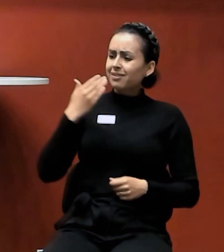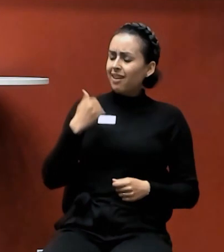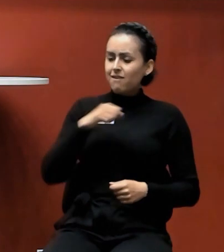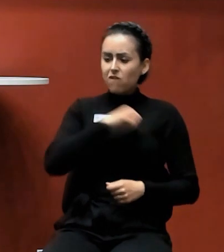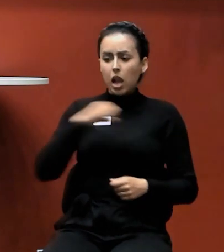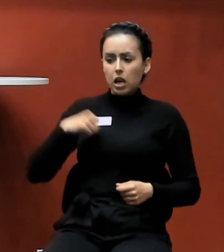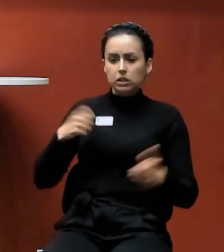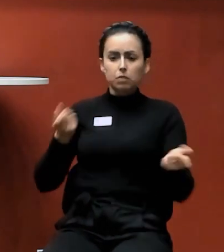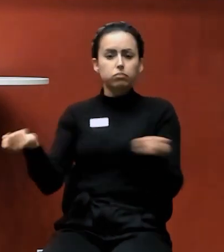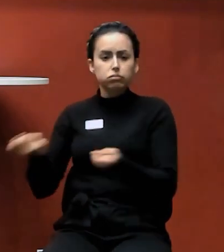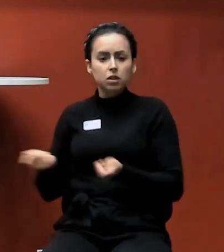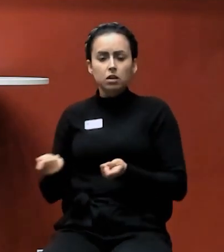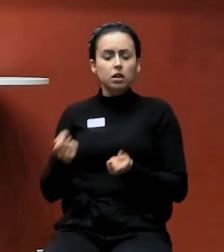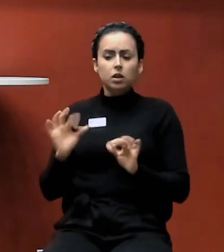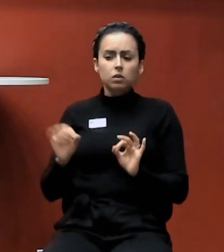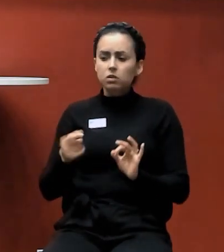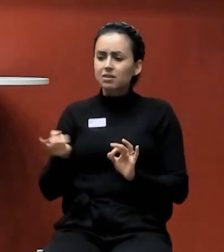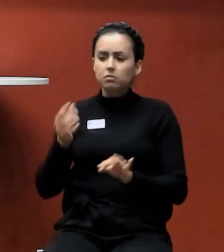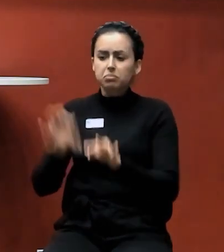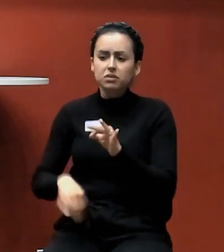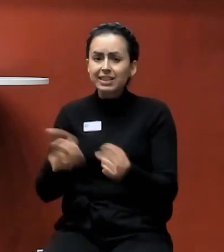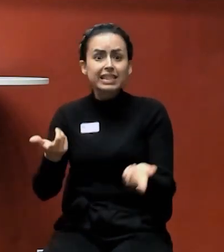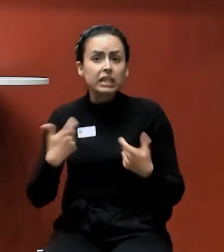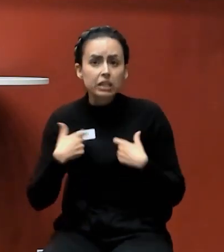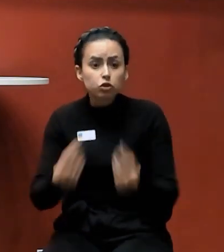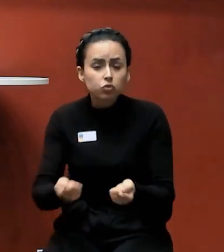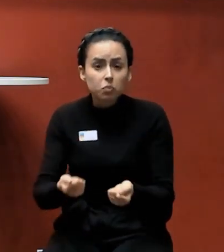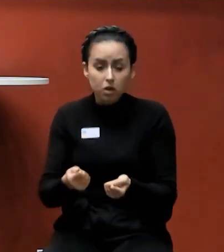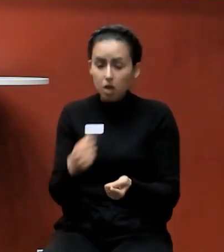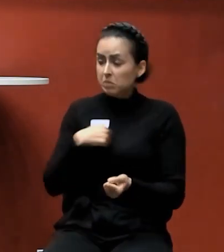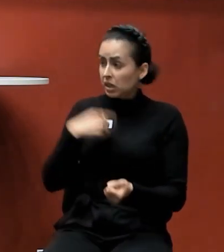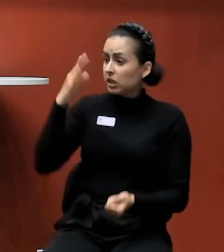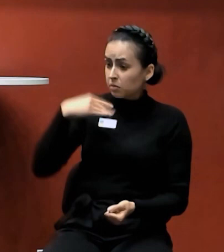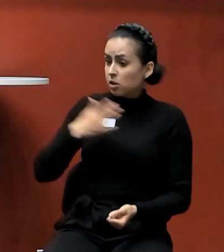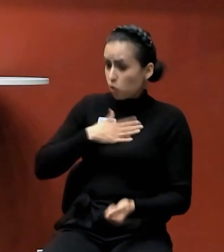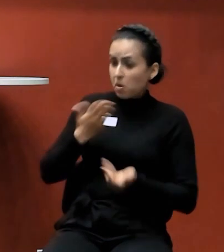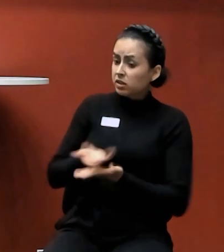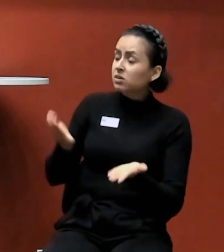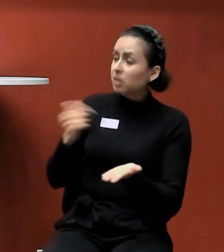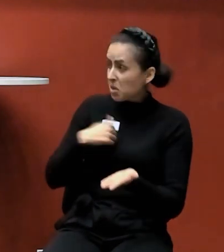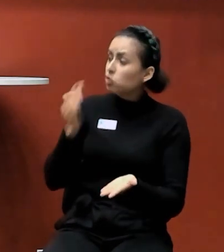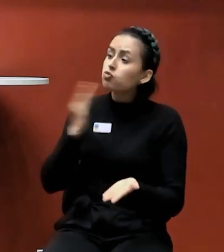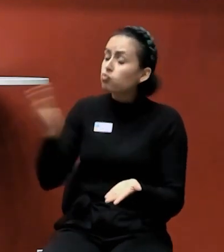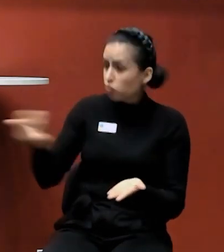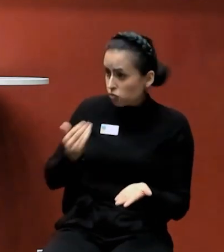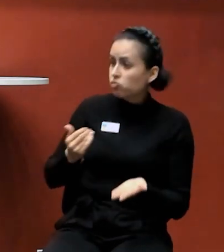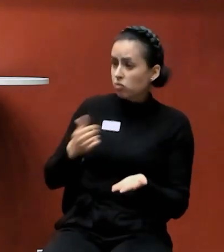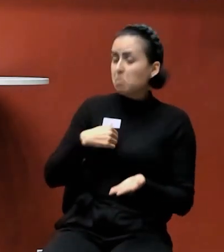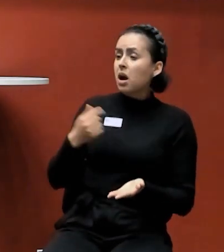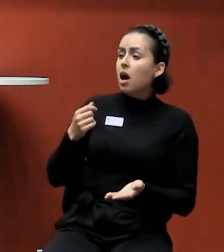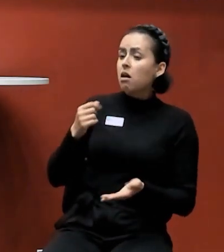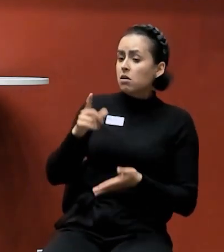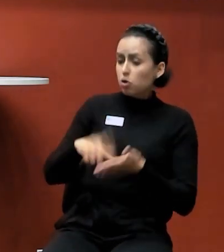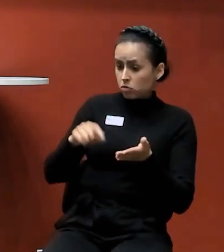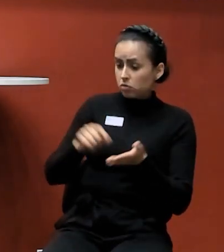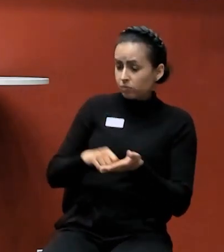in what you do? Because I struggle with that. Like, I invite people to my show. I send them invitations. They didn't have